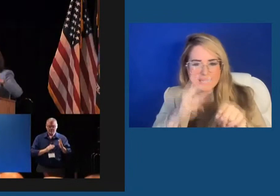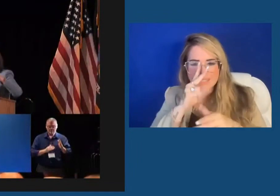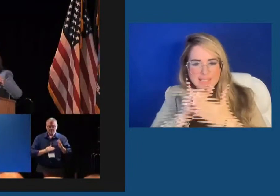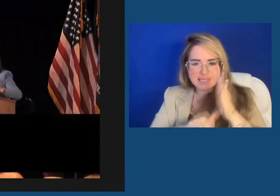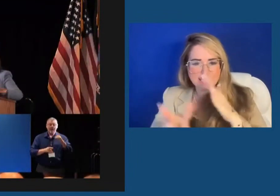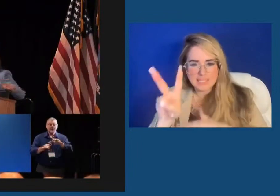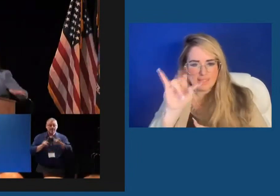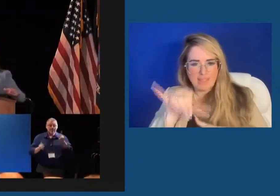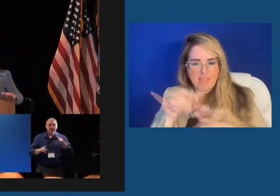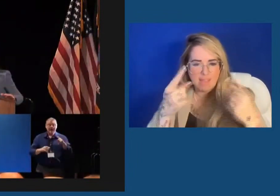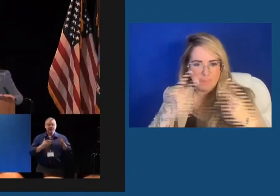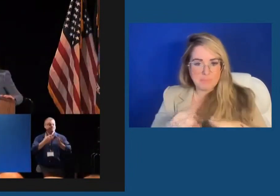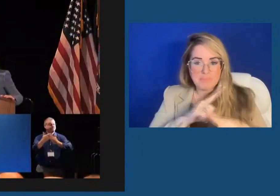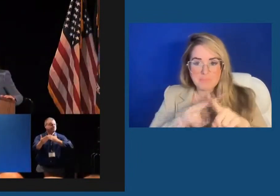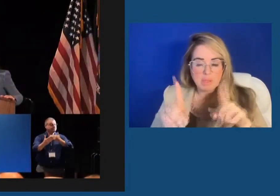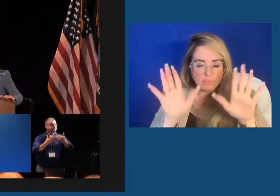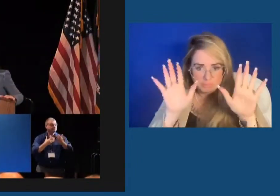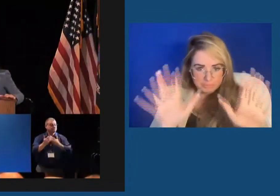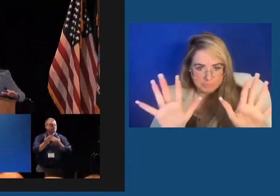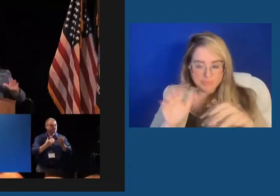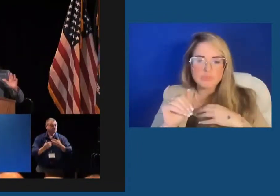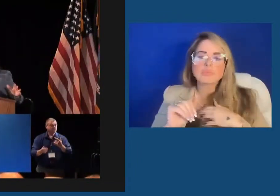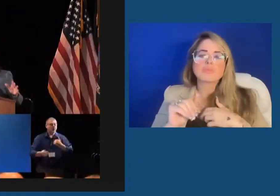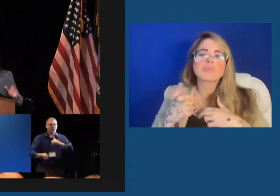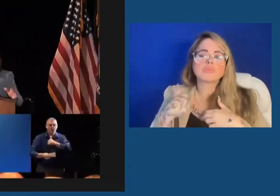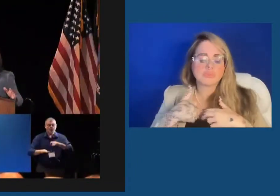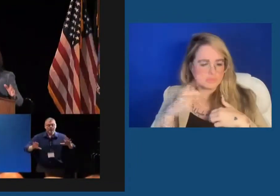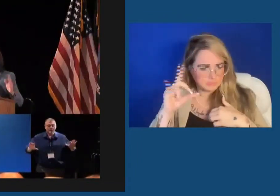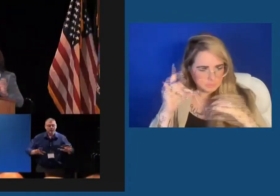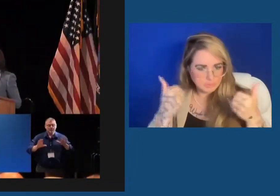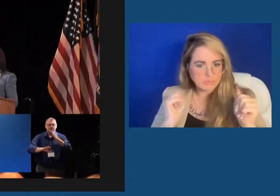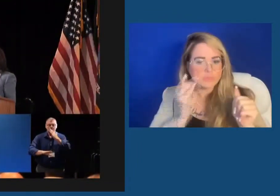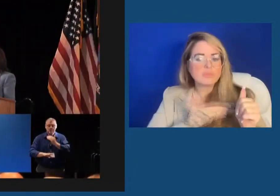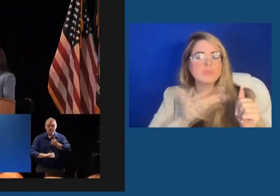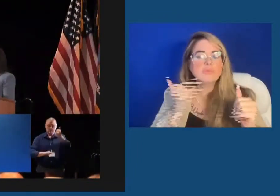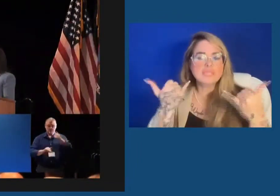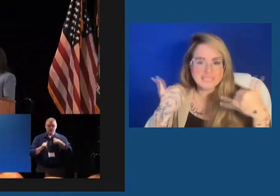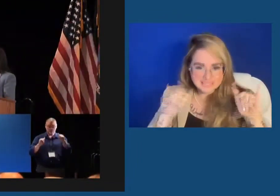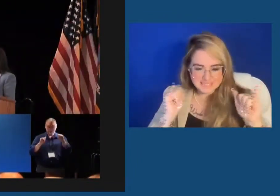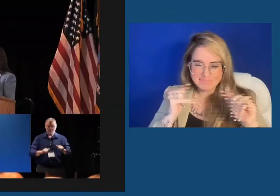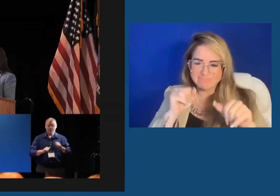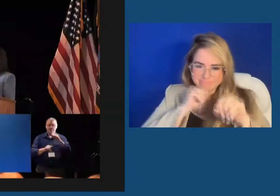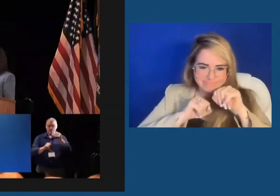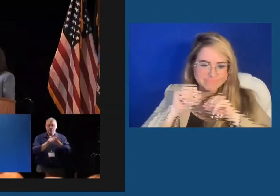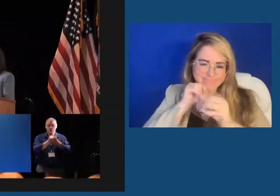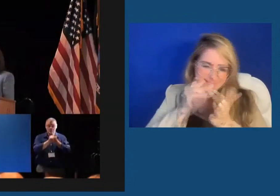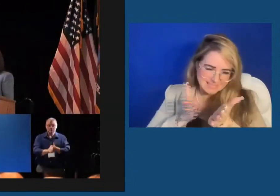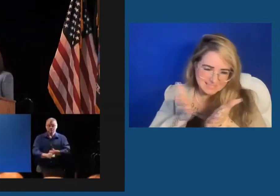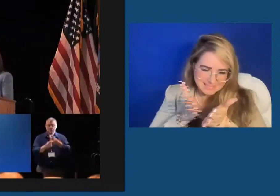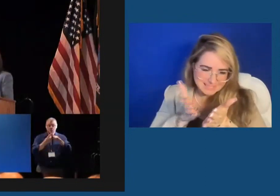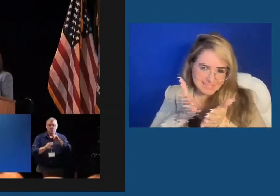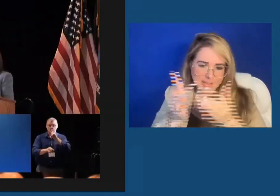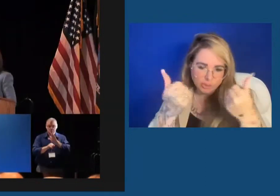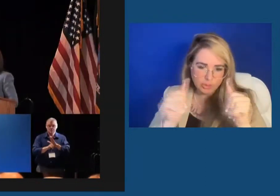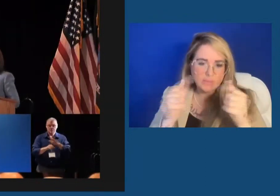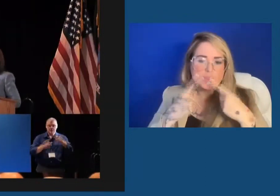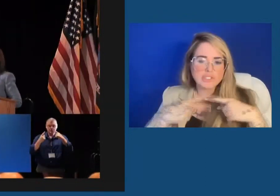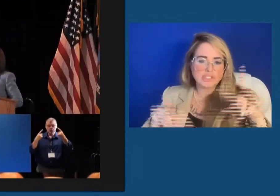But despite all that, we did the best we can and are still powering through this, ever committed to achieving the same goals. We're